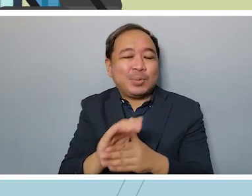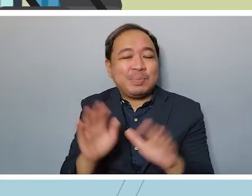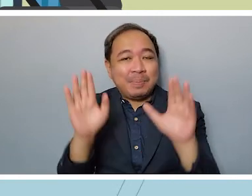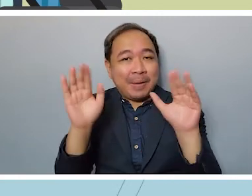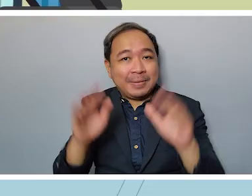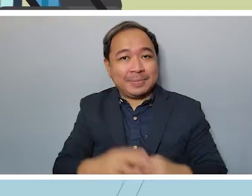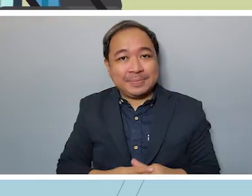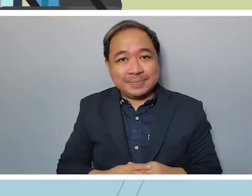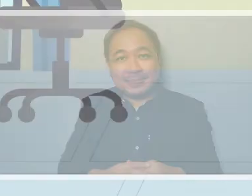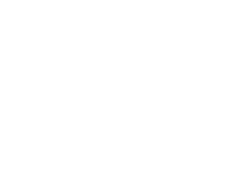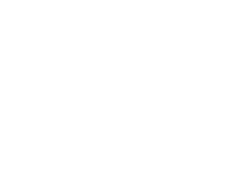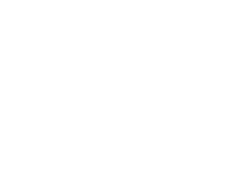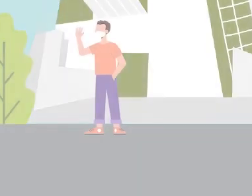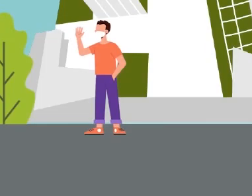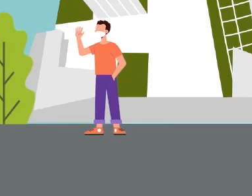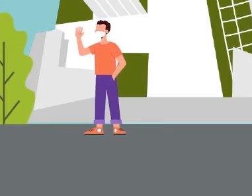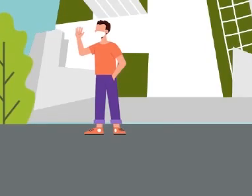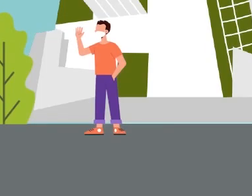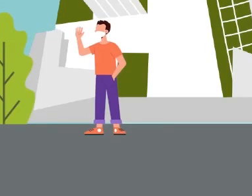video bye